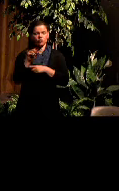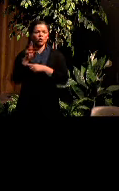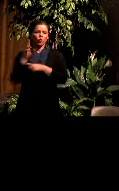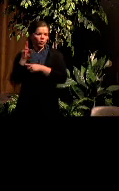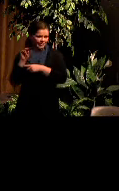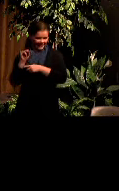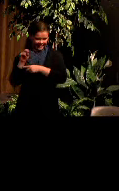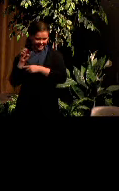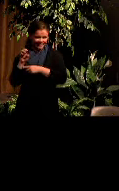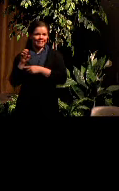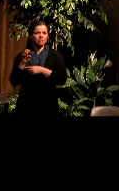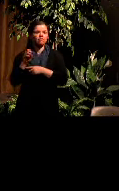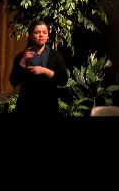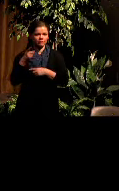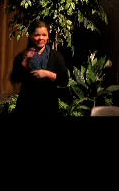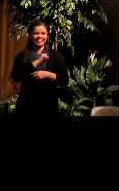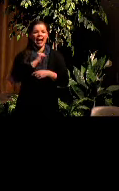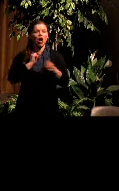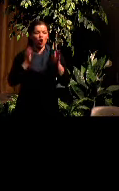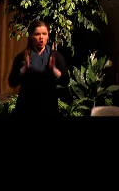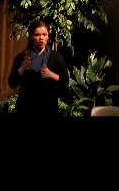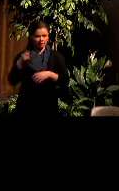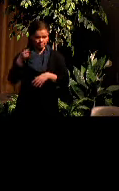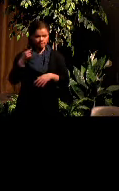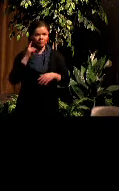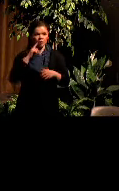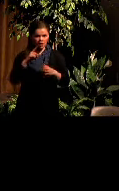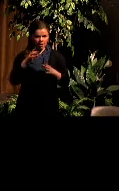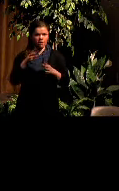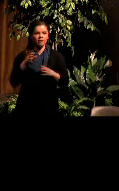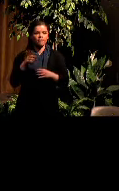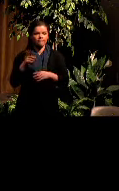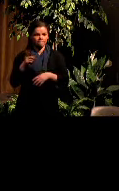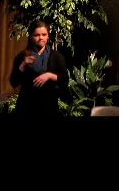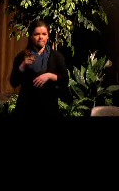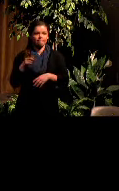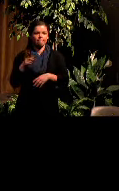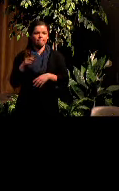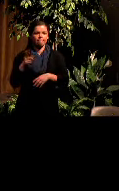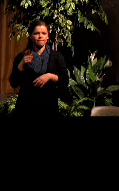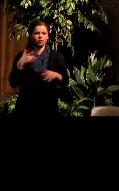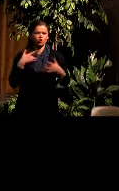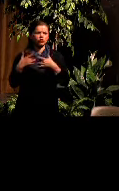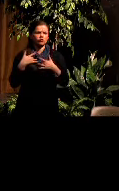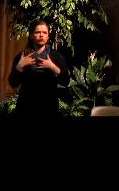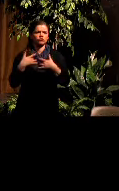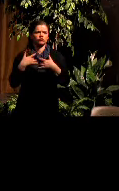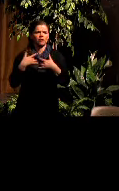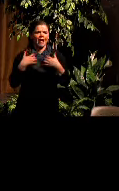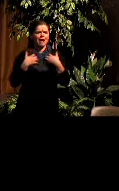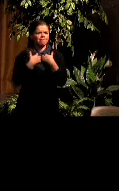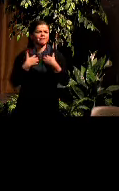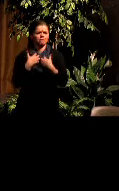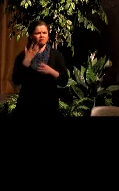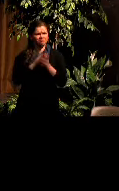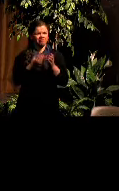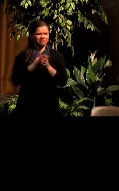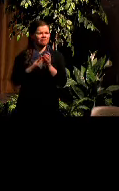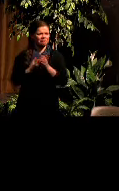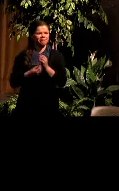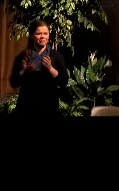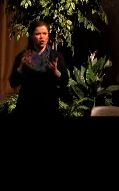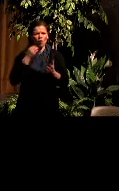very concerned about the loss of habitat in Hawaii. And on the theme of things aren't always as